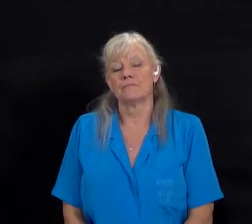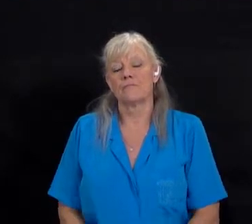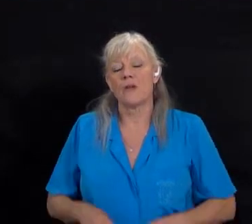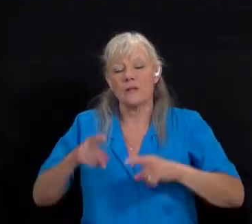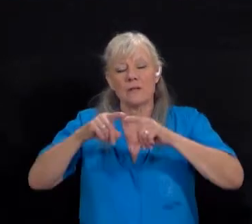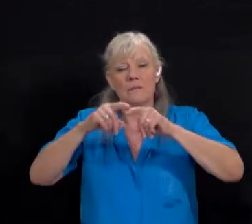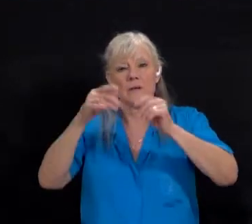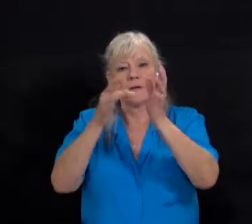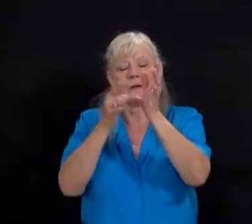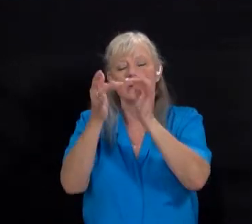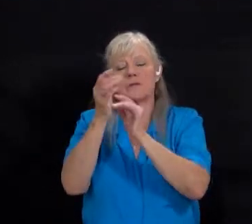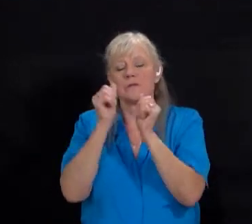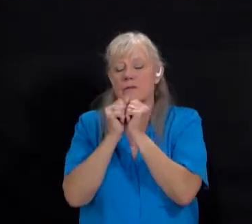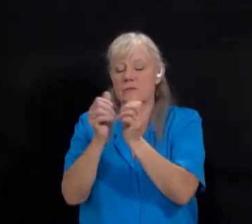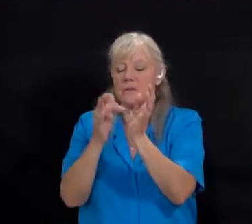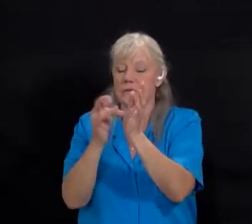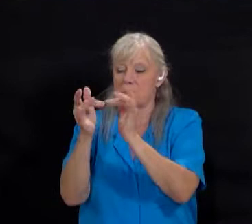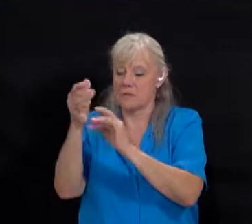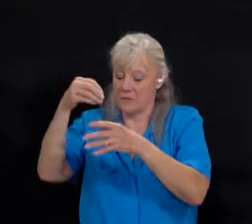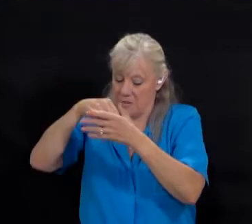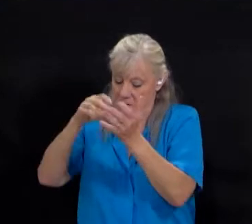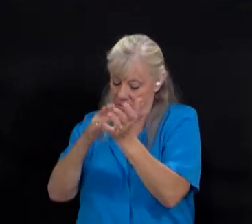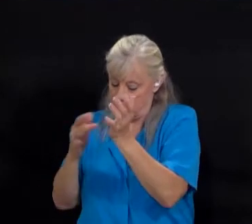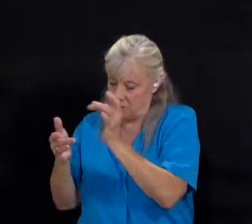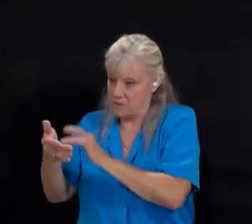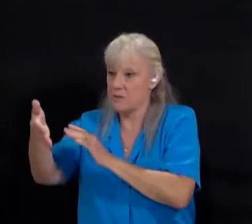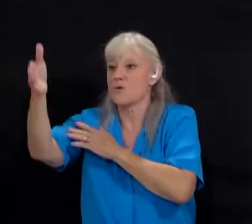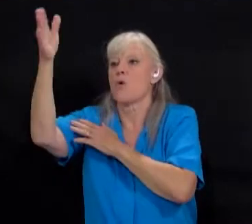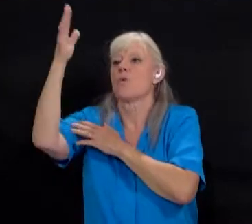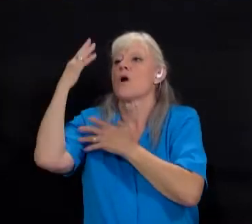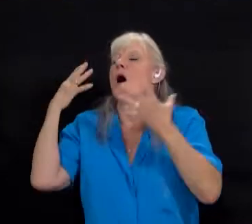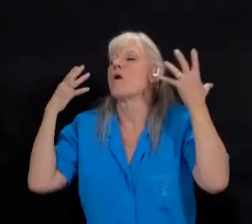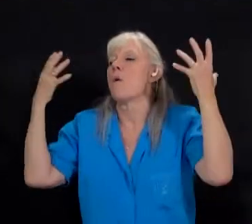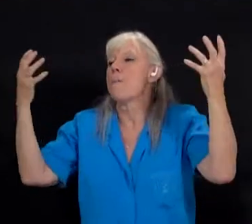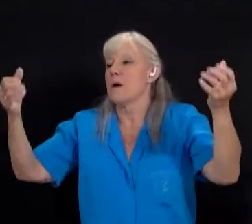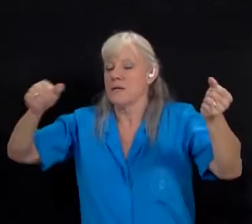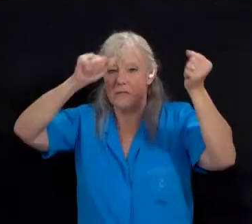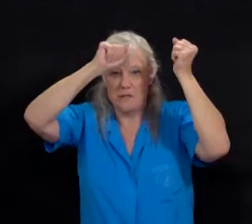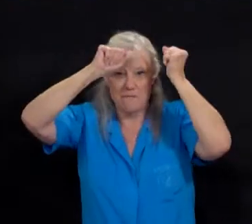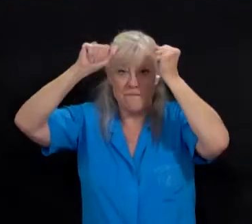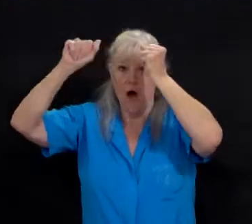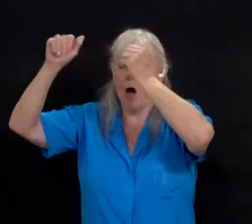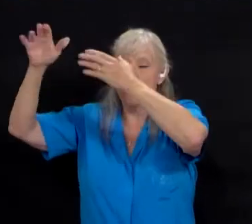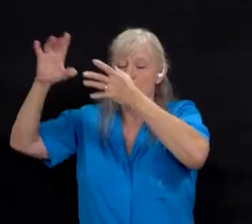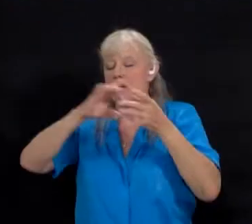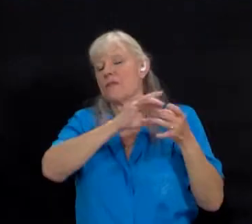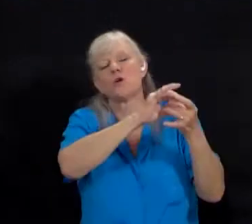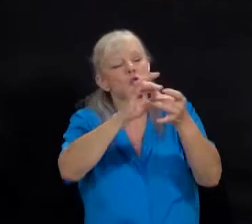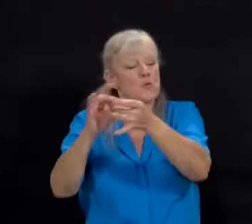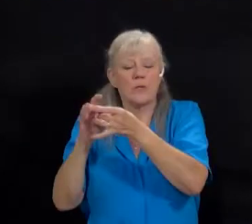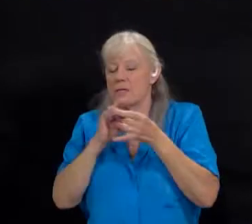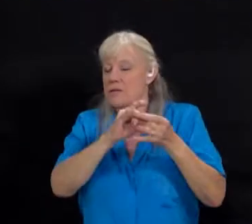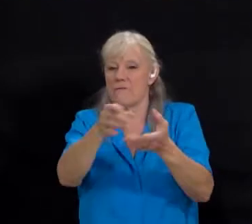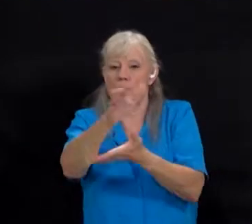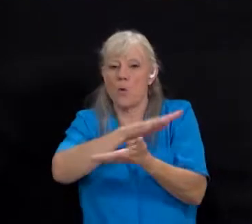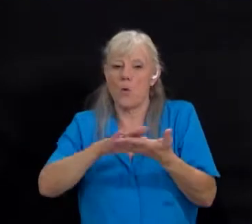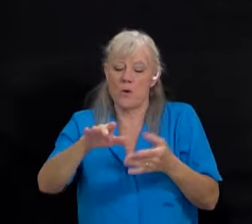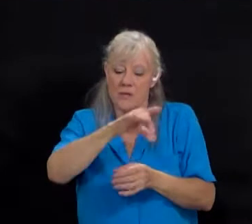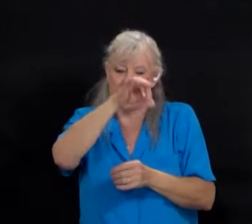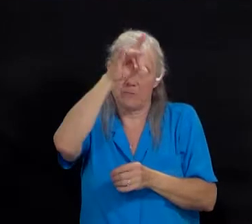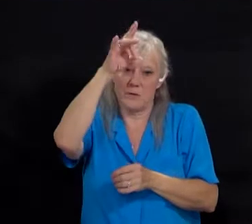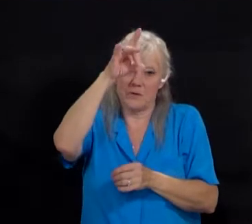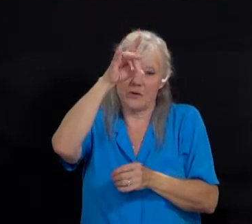Through him and with him and in him, O God, Almighty Father, in the unity of the Holy